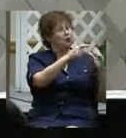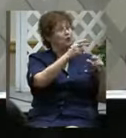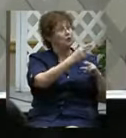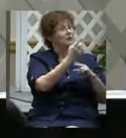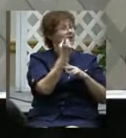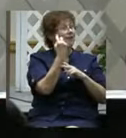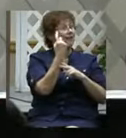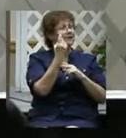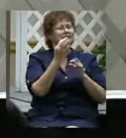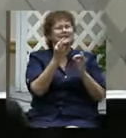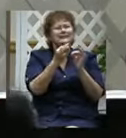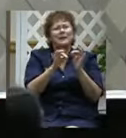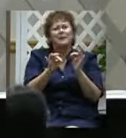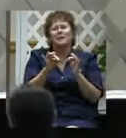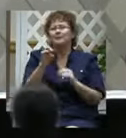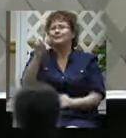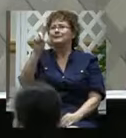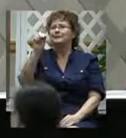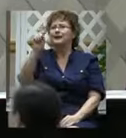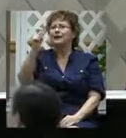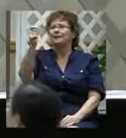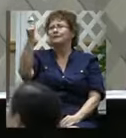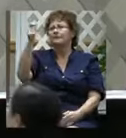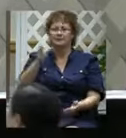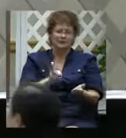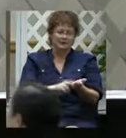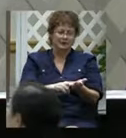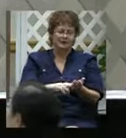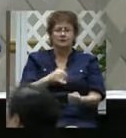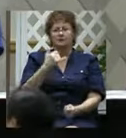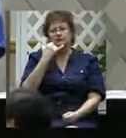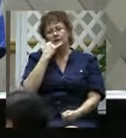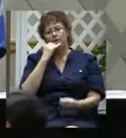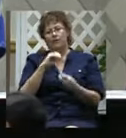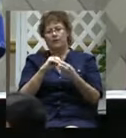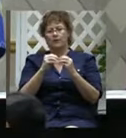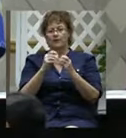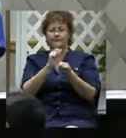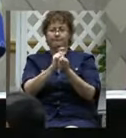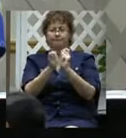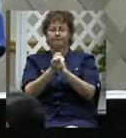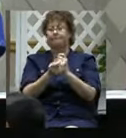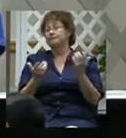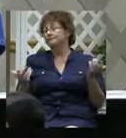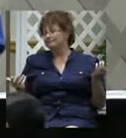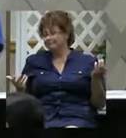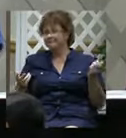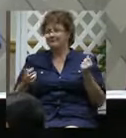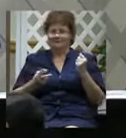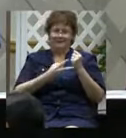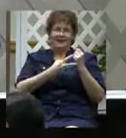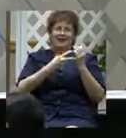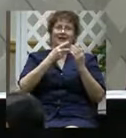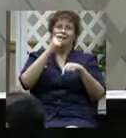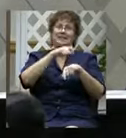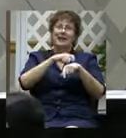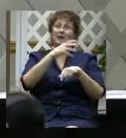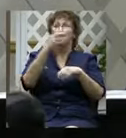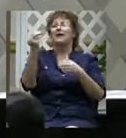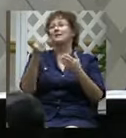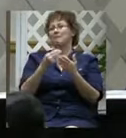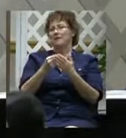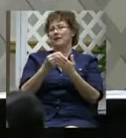Sometimes there's simple updates, a date, a signature, a telephone number has been updated. So that'll save you time and it'll save you money to make sure